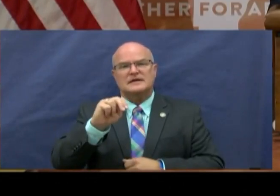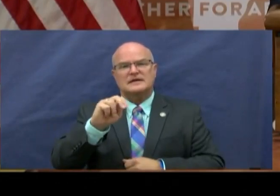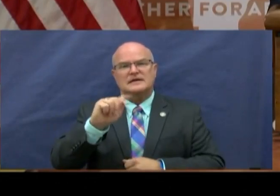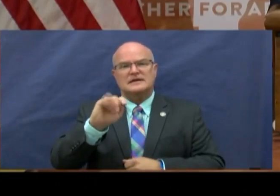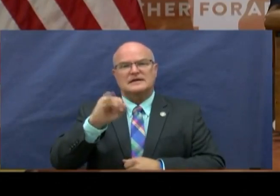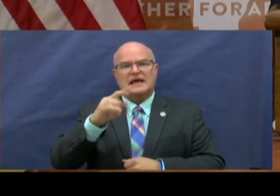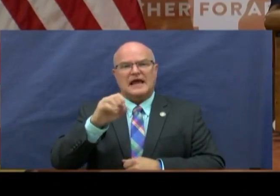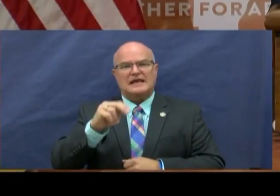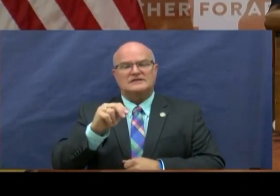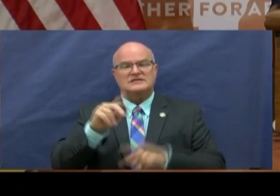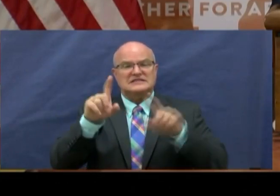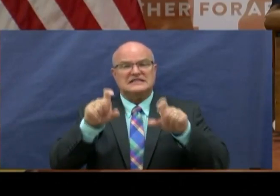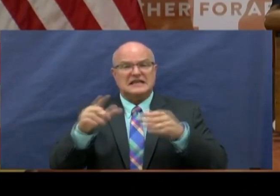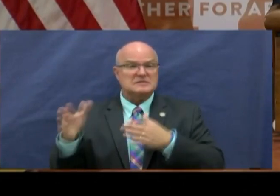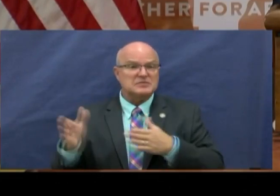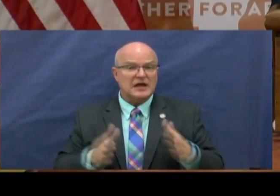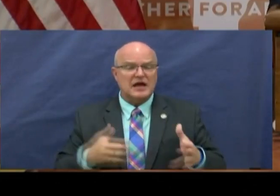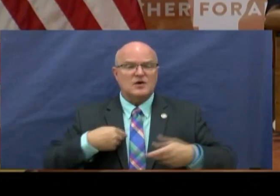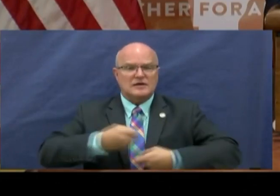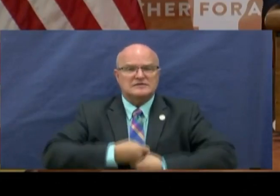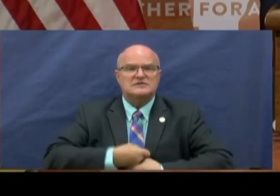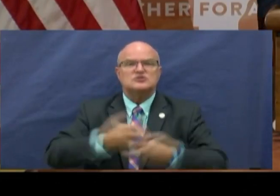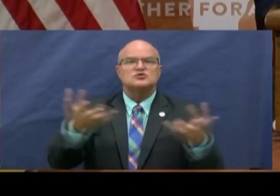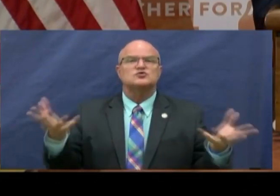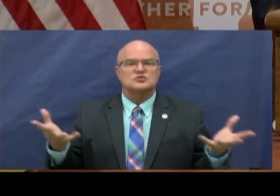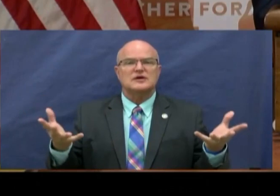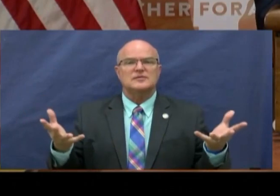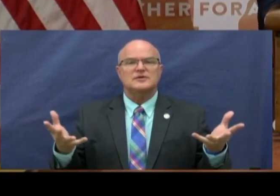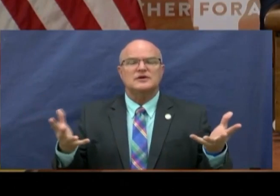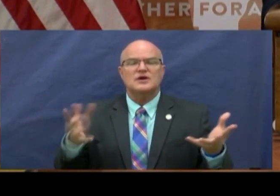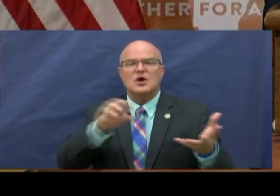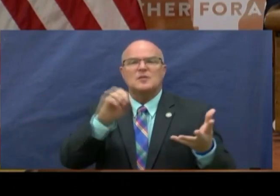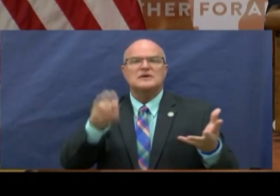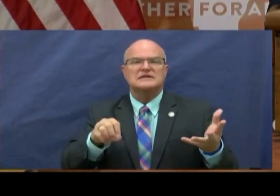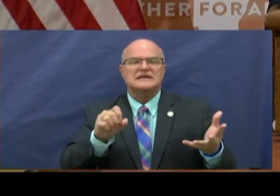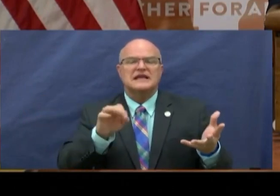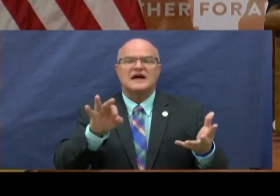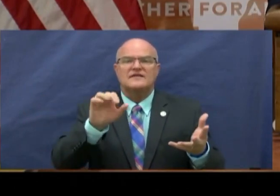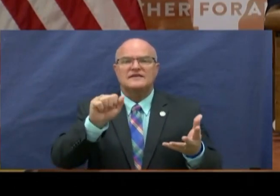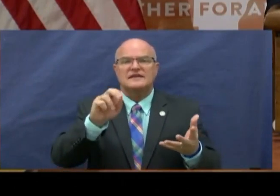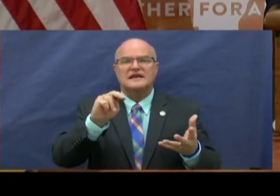testing plan in which we distributed percent of the